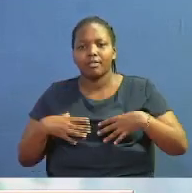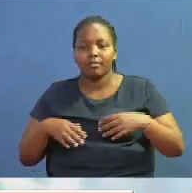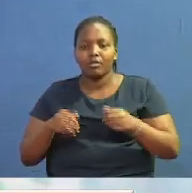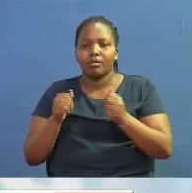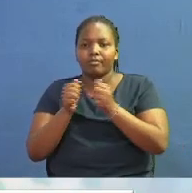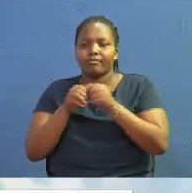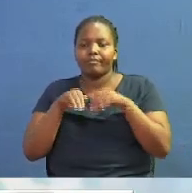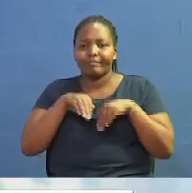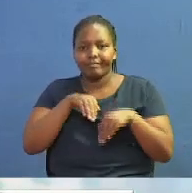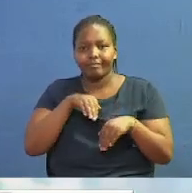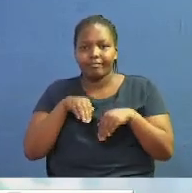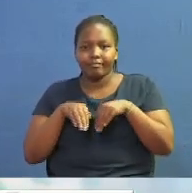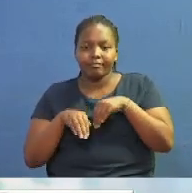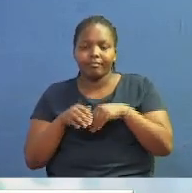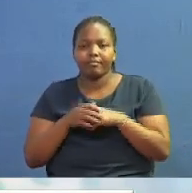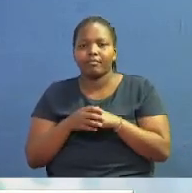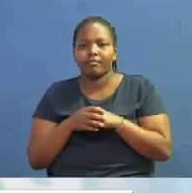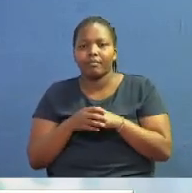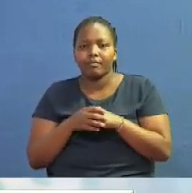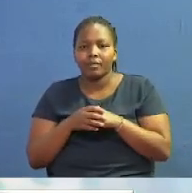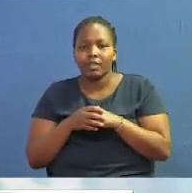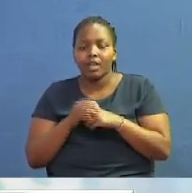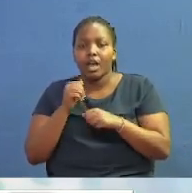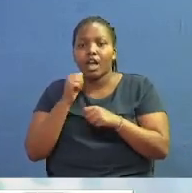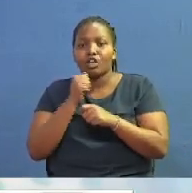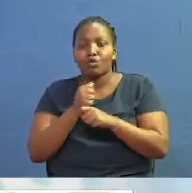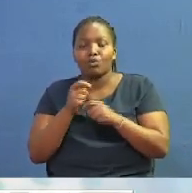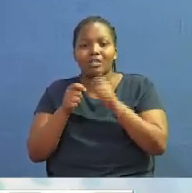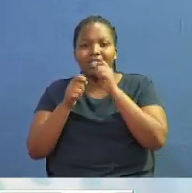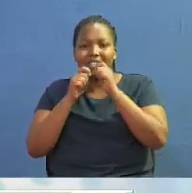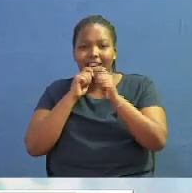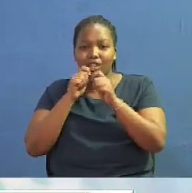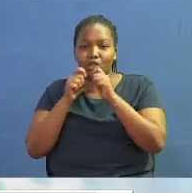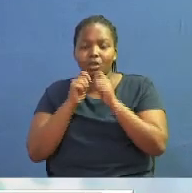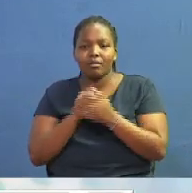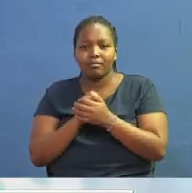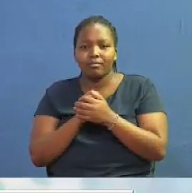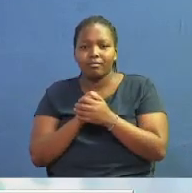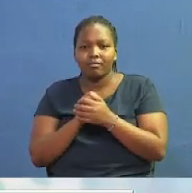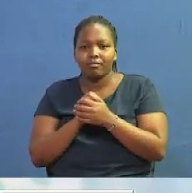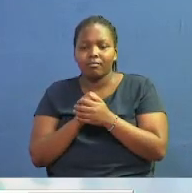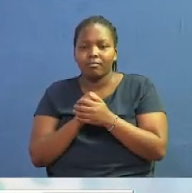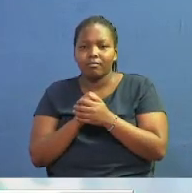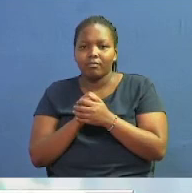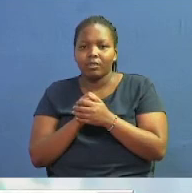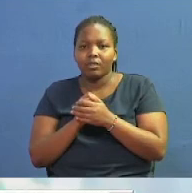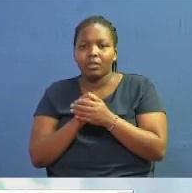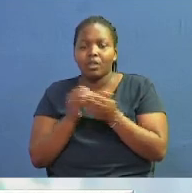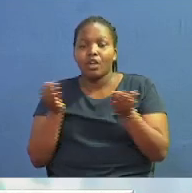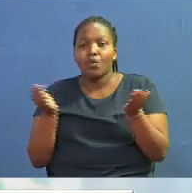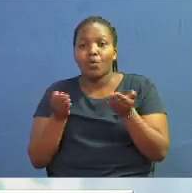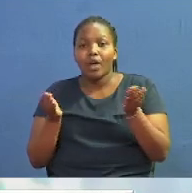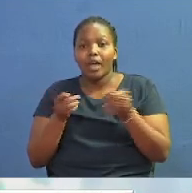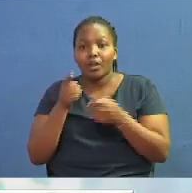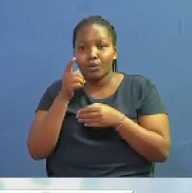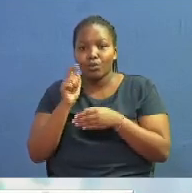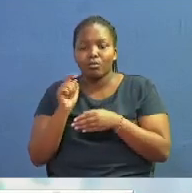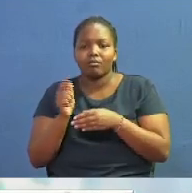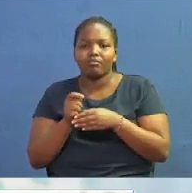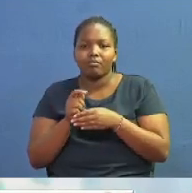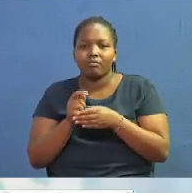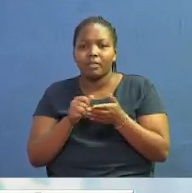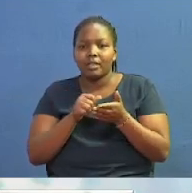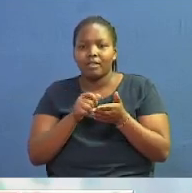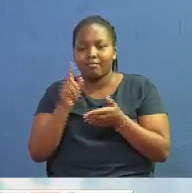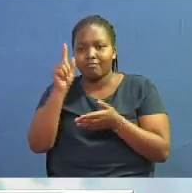a one-on-one discussion. In the past, we've done something called live labs, where you test the technology that you have with